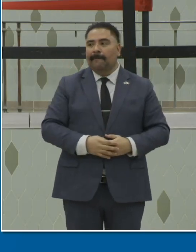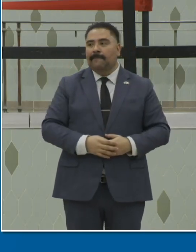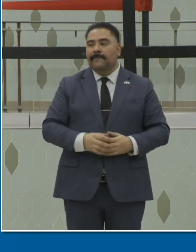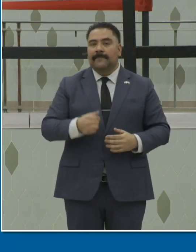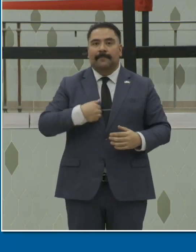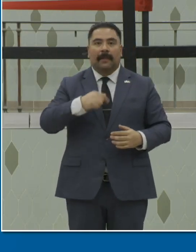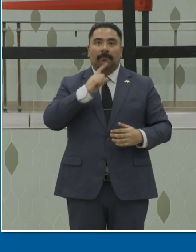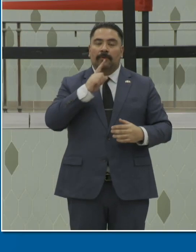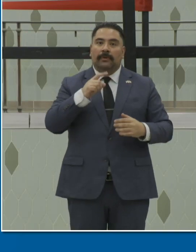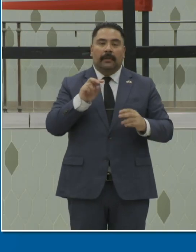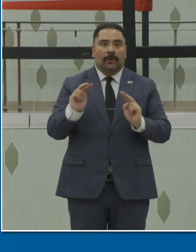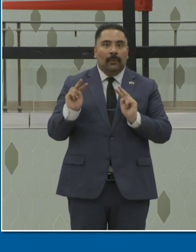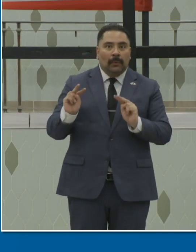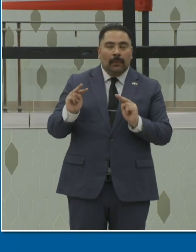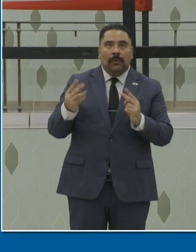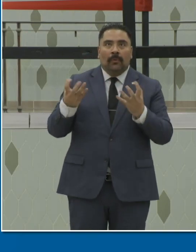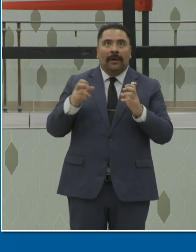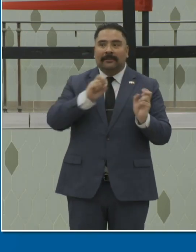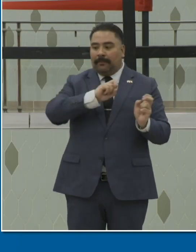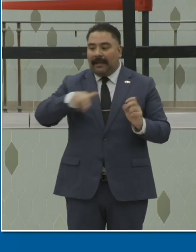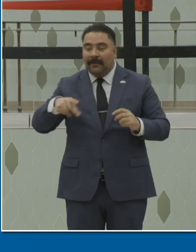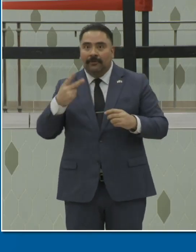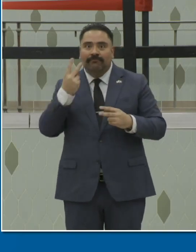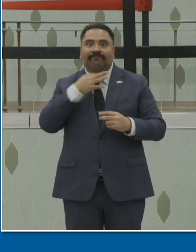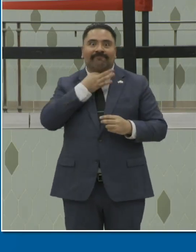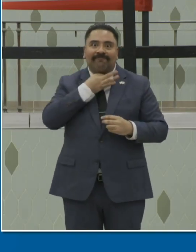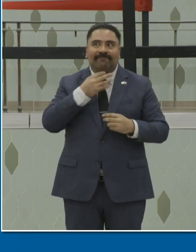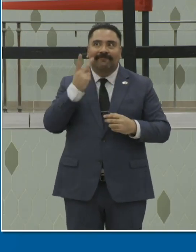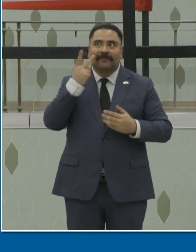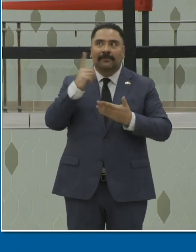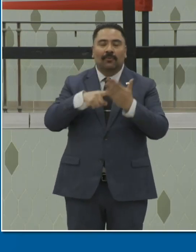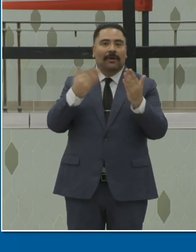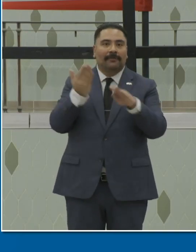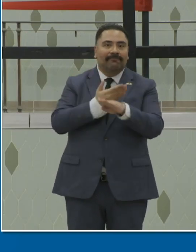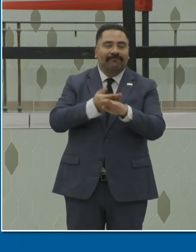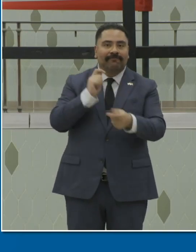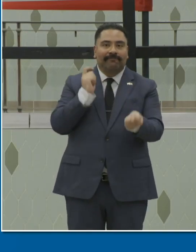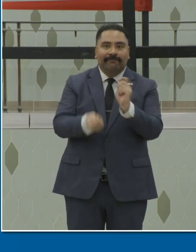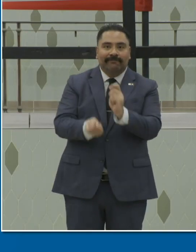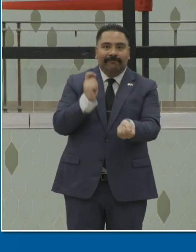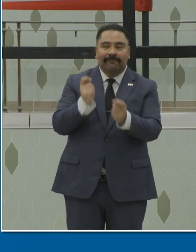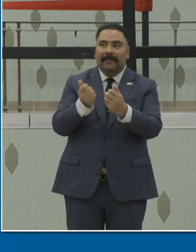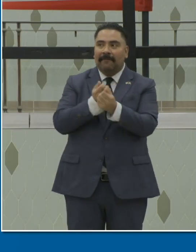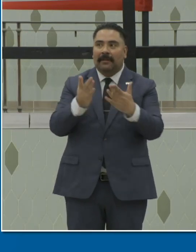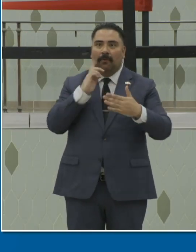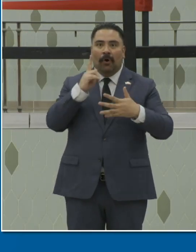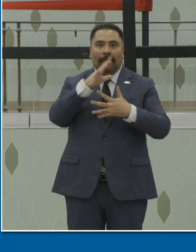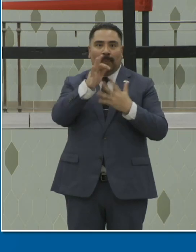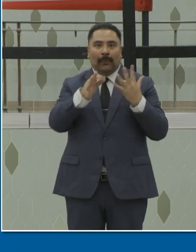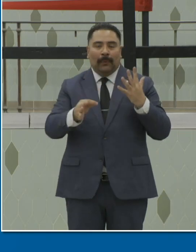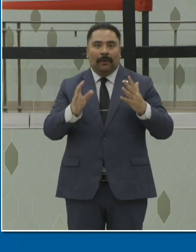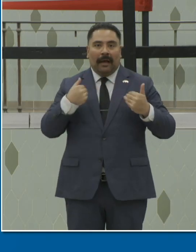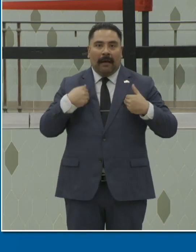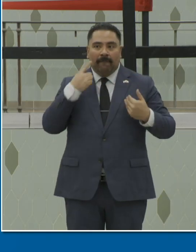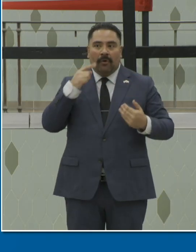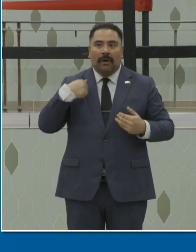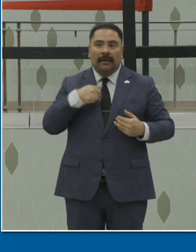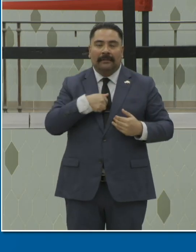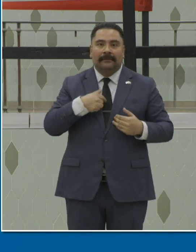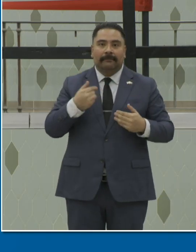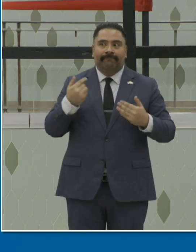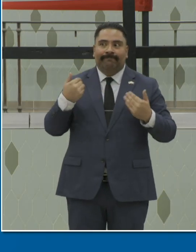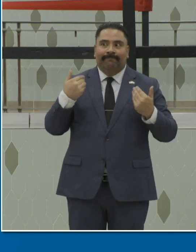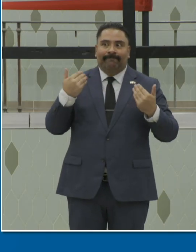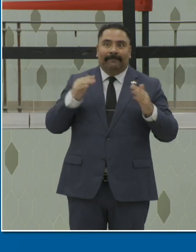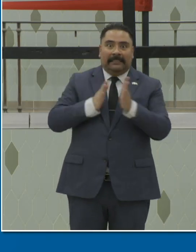and I was really looking forward to coming back here to see all, you know, everything that's been done, all the things that we're gonna have available. And I didn't know what